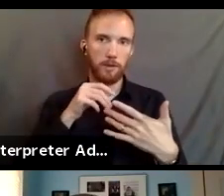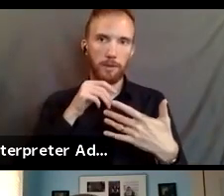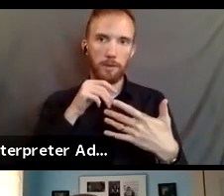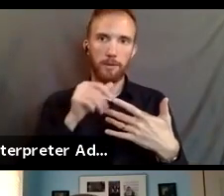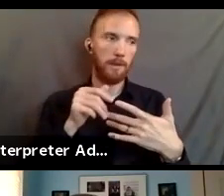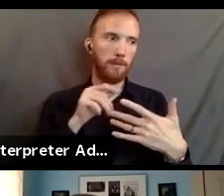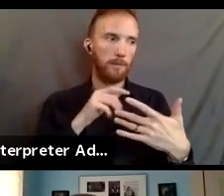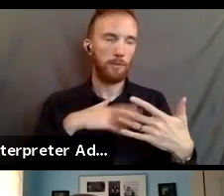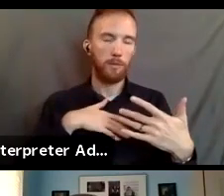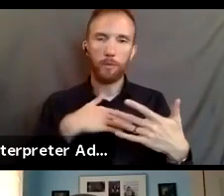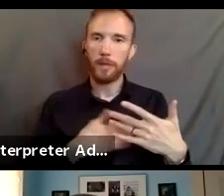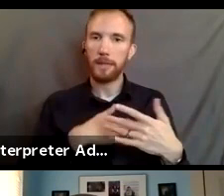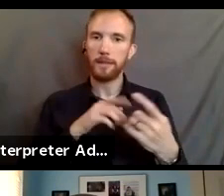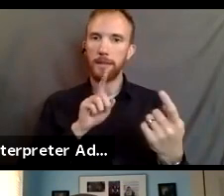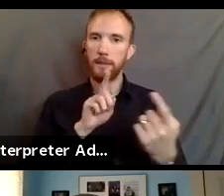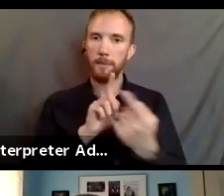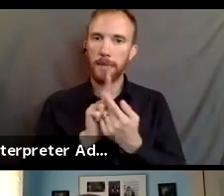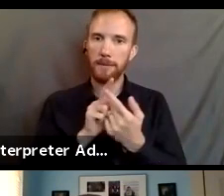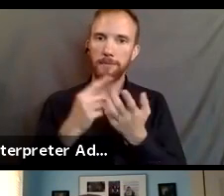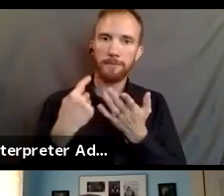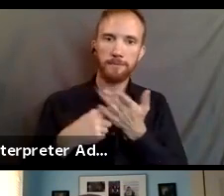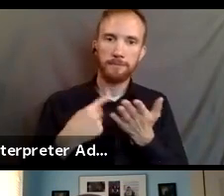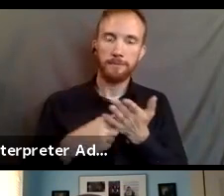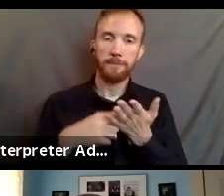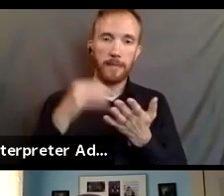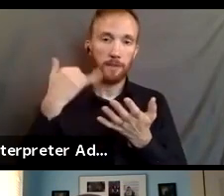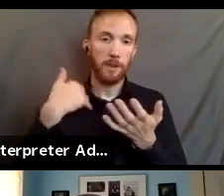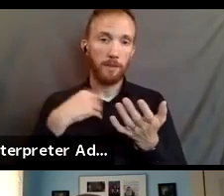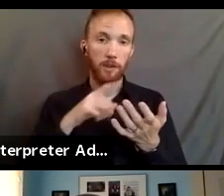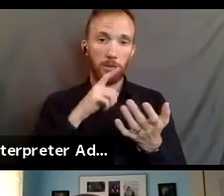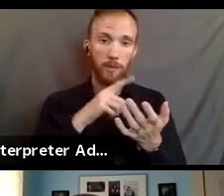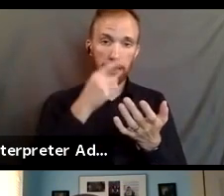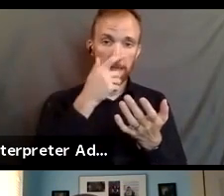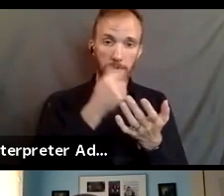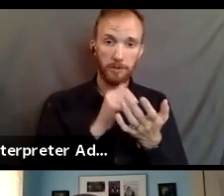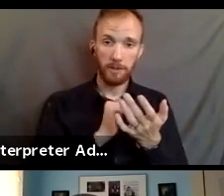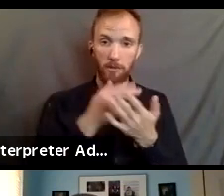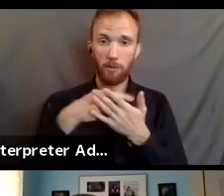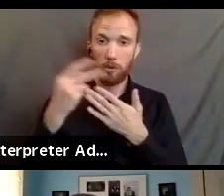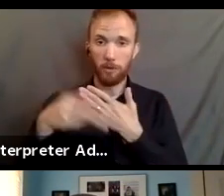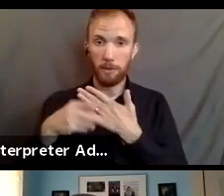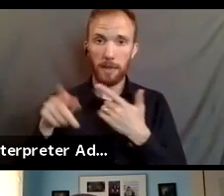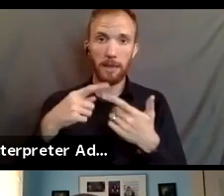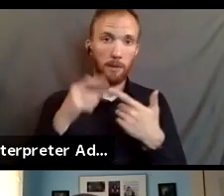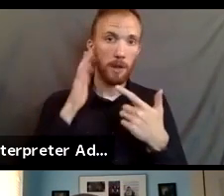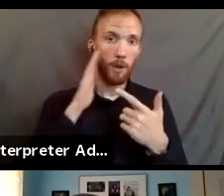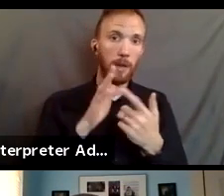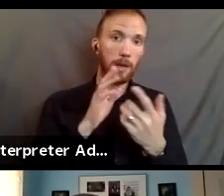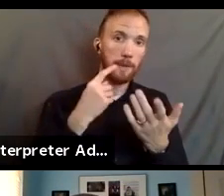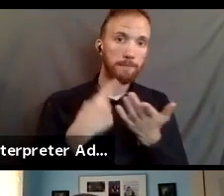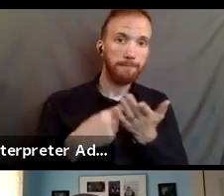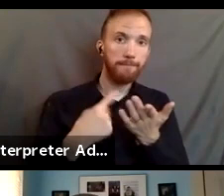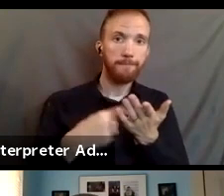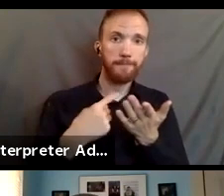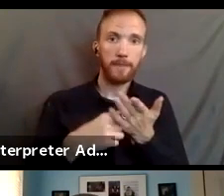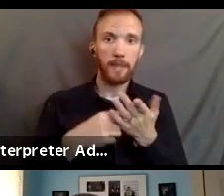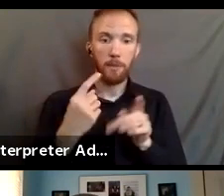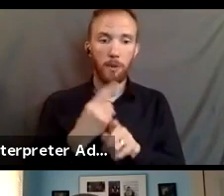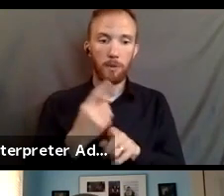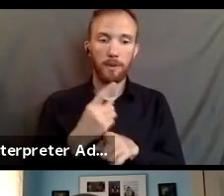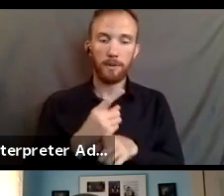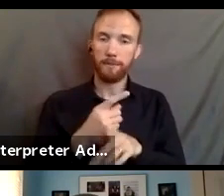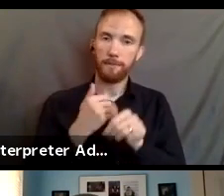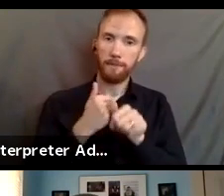meet if there has been any real interest in our petition we would have met to properly resolve this we followed